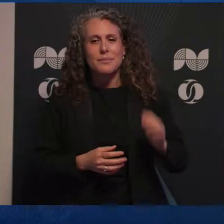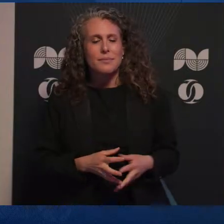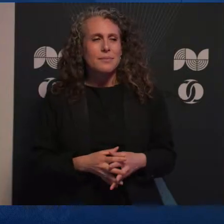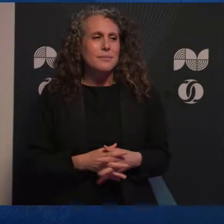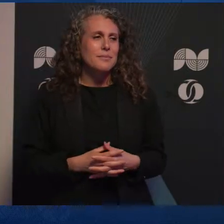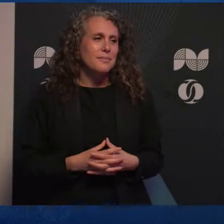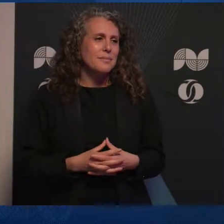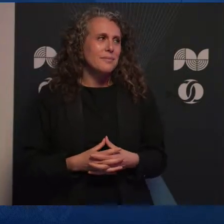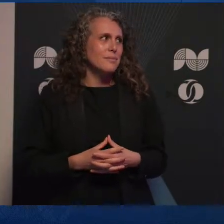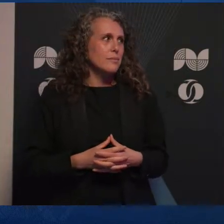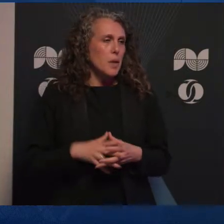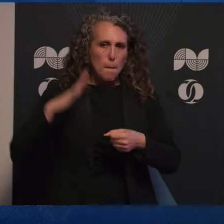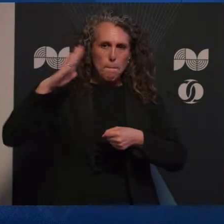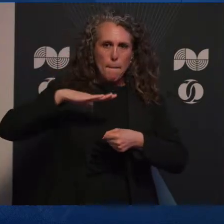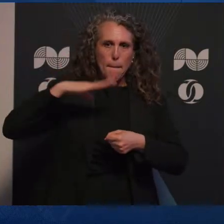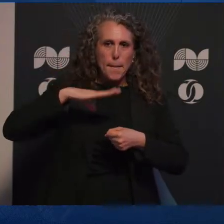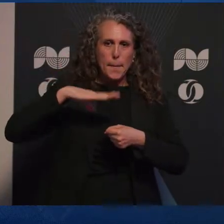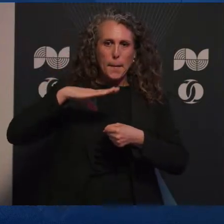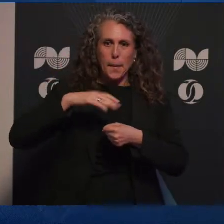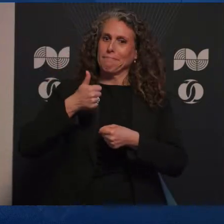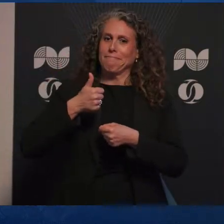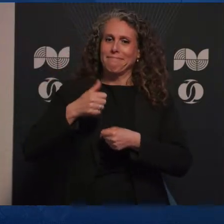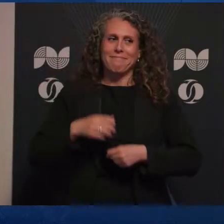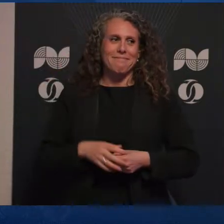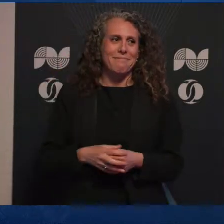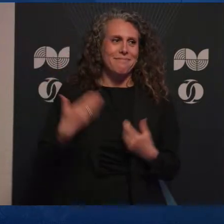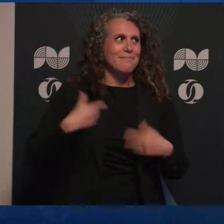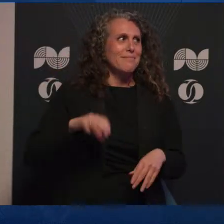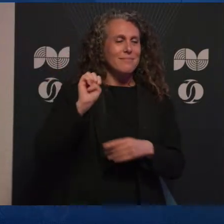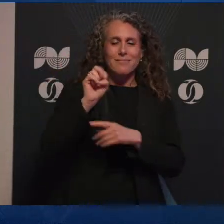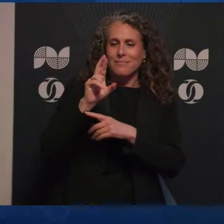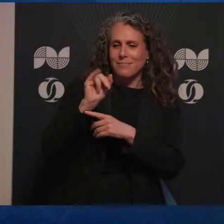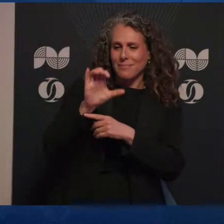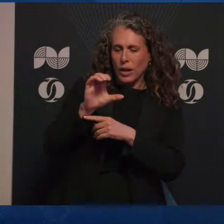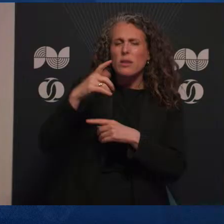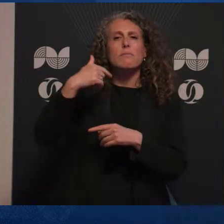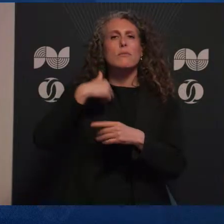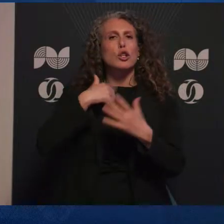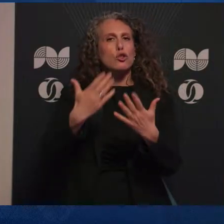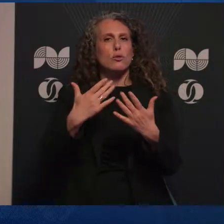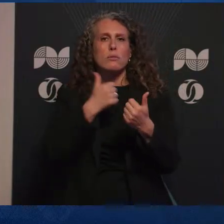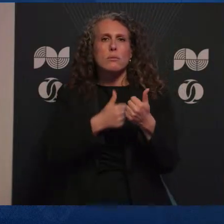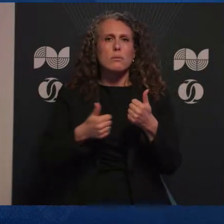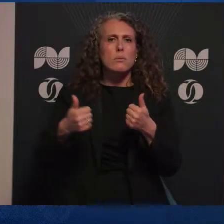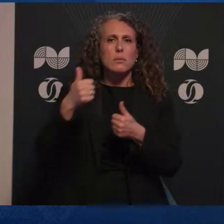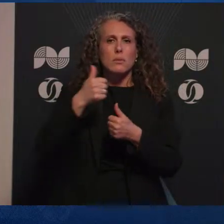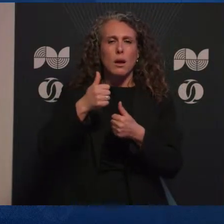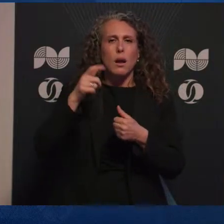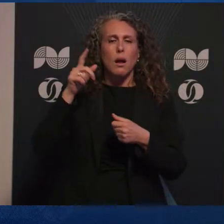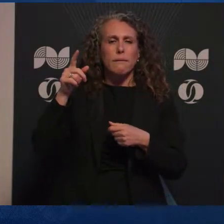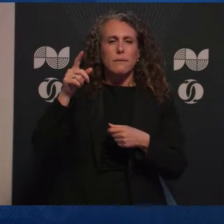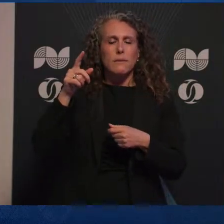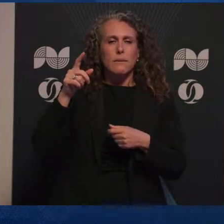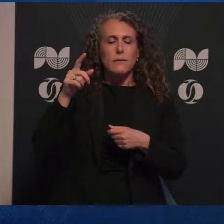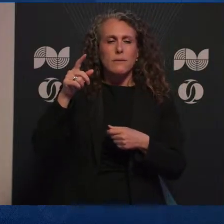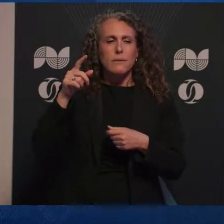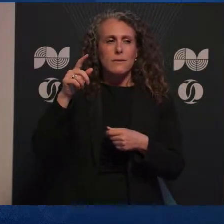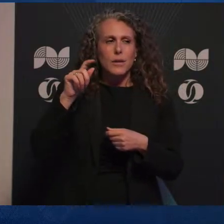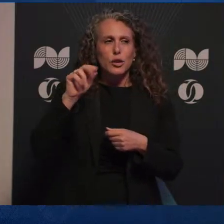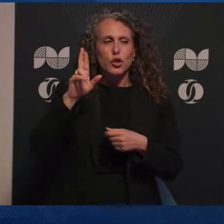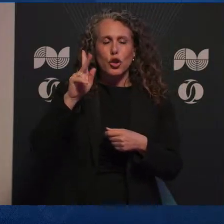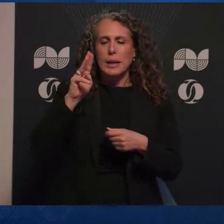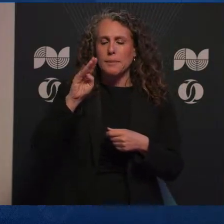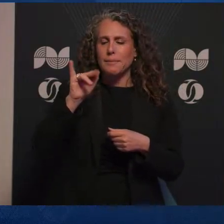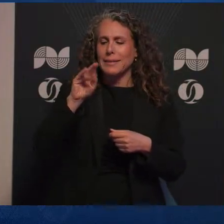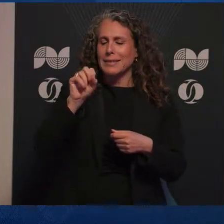It actually works. So my name is Eric Livni. I'm currently head of Turkmenistan for the EBRD. But I